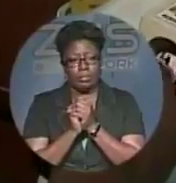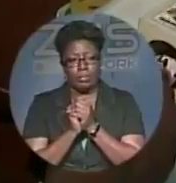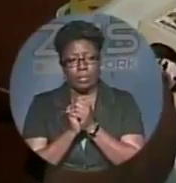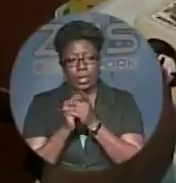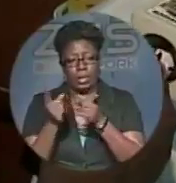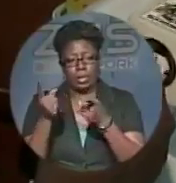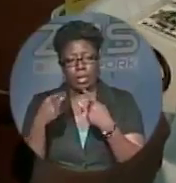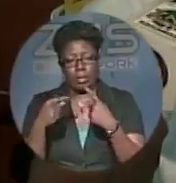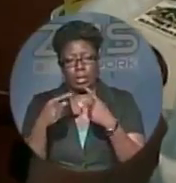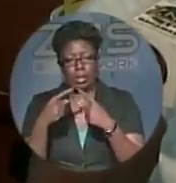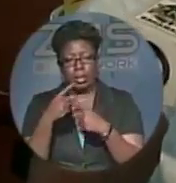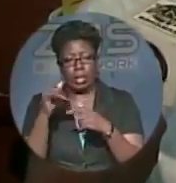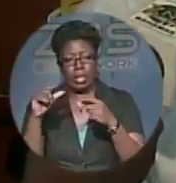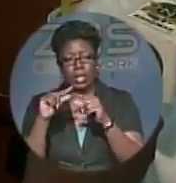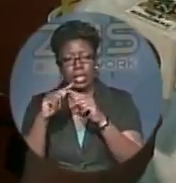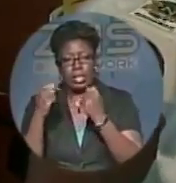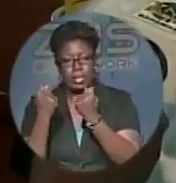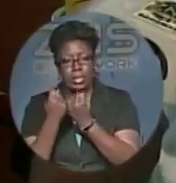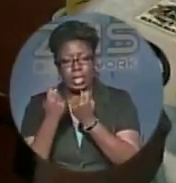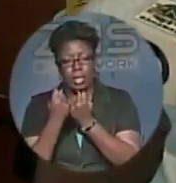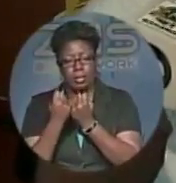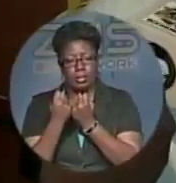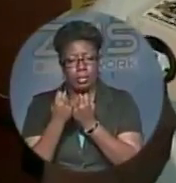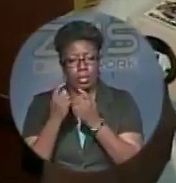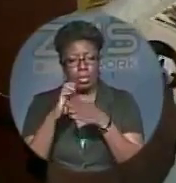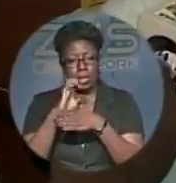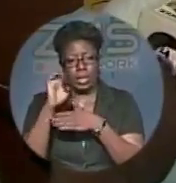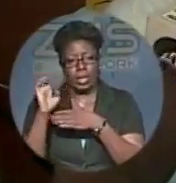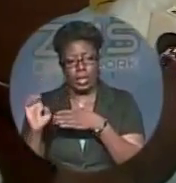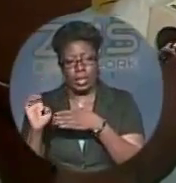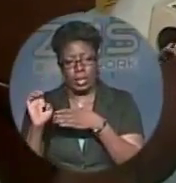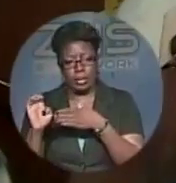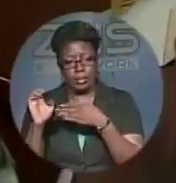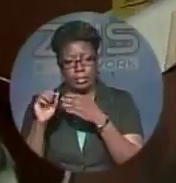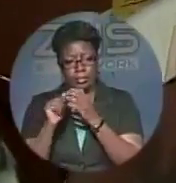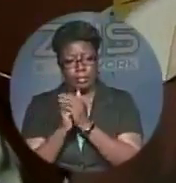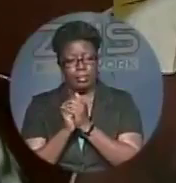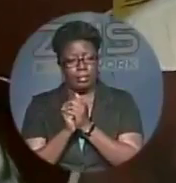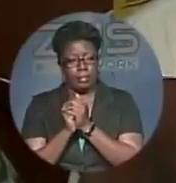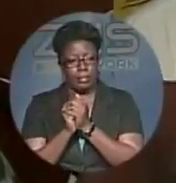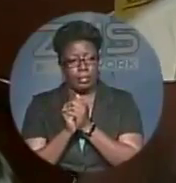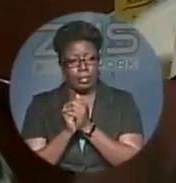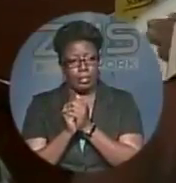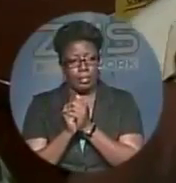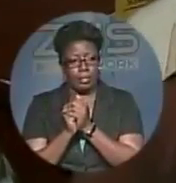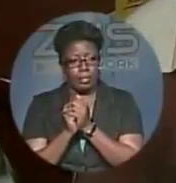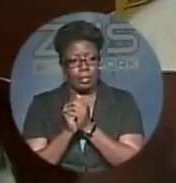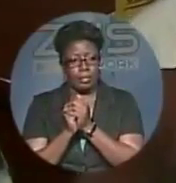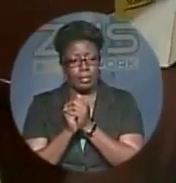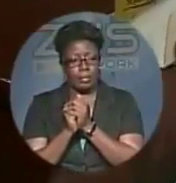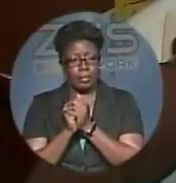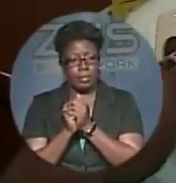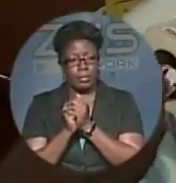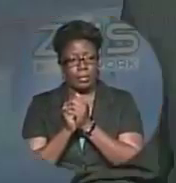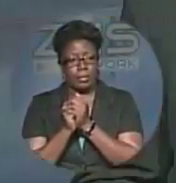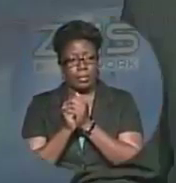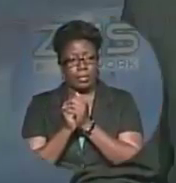coming to an end, and it's over. They will never ever win another CAFL championship again. They finished. Michael Foster, you're